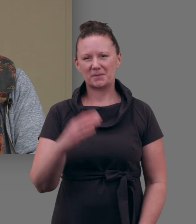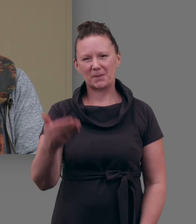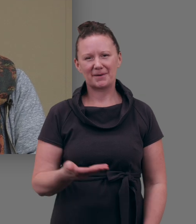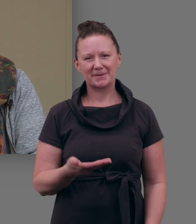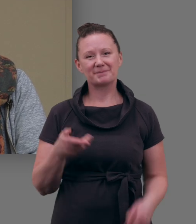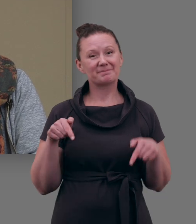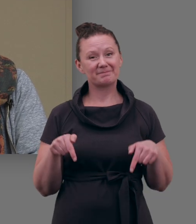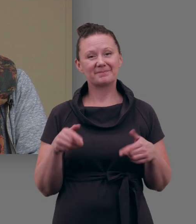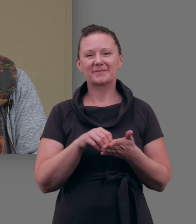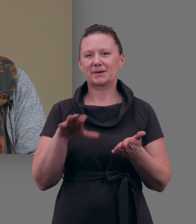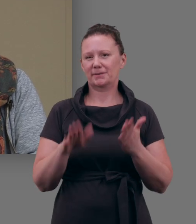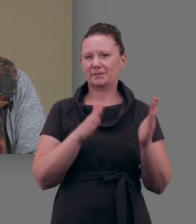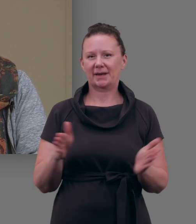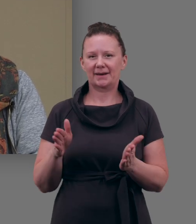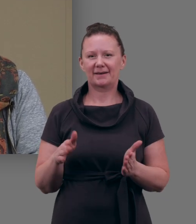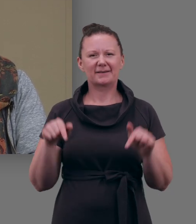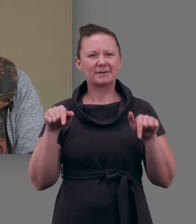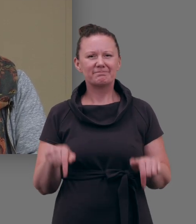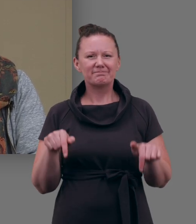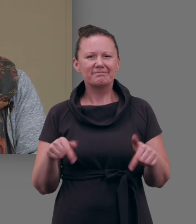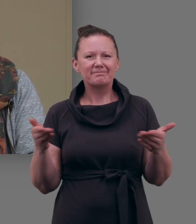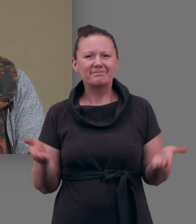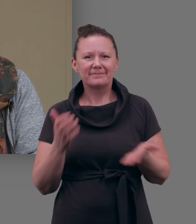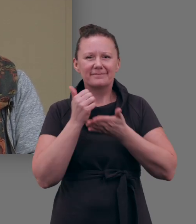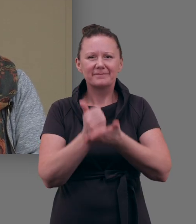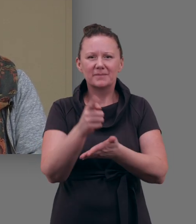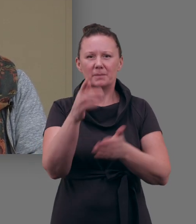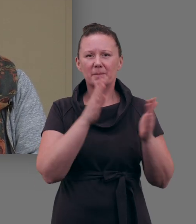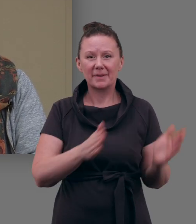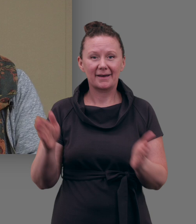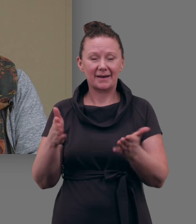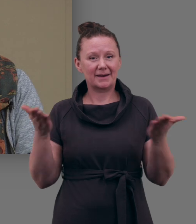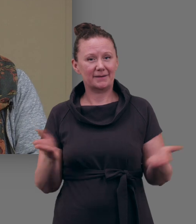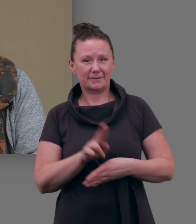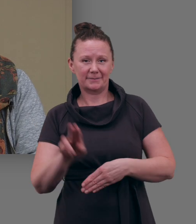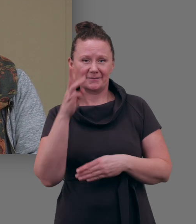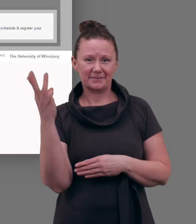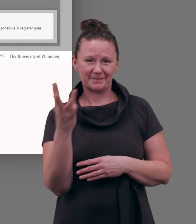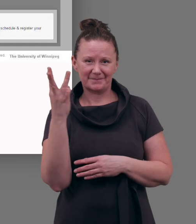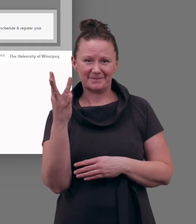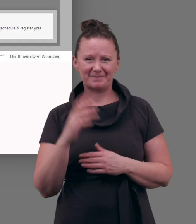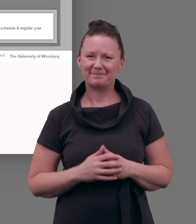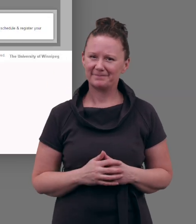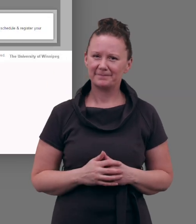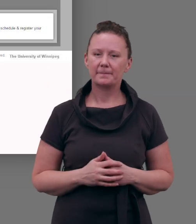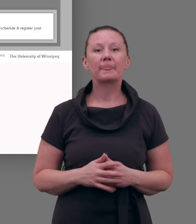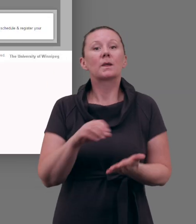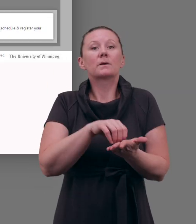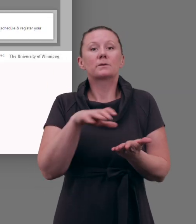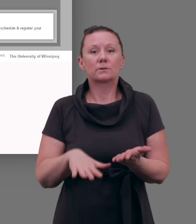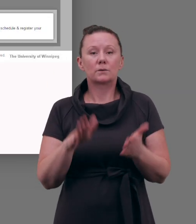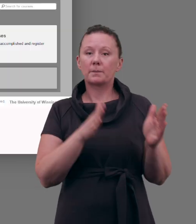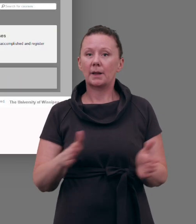Welcome to Student Planning, an interactive system for planning your studies at the University of Winnipeg. Student